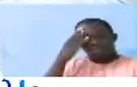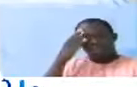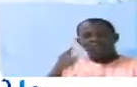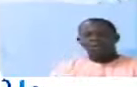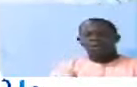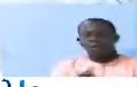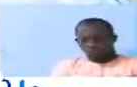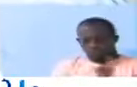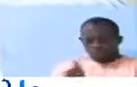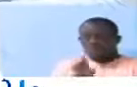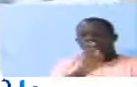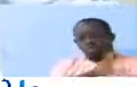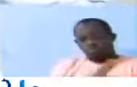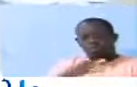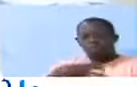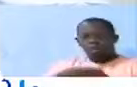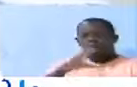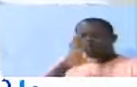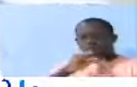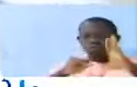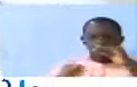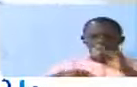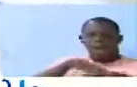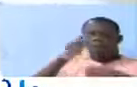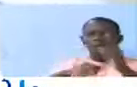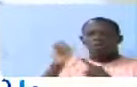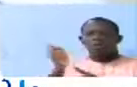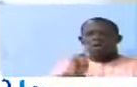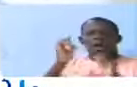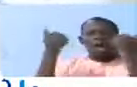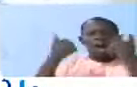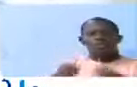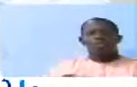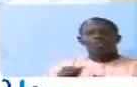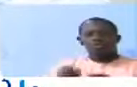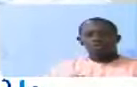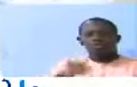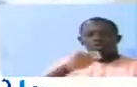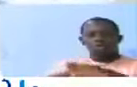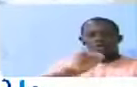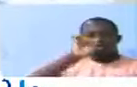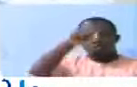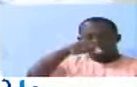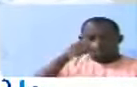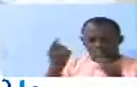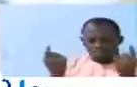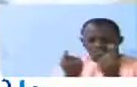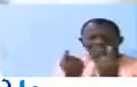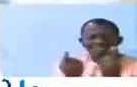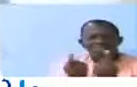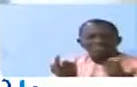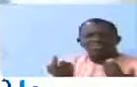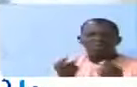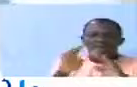We would also talk about what happens to some of your properties while you were in detention.